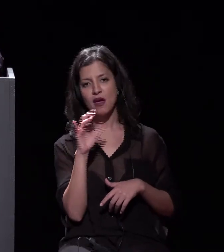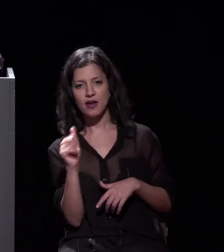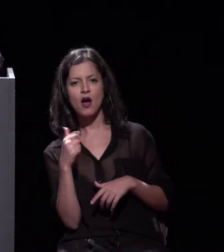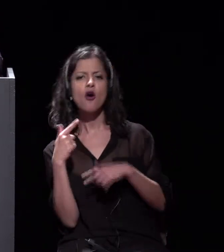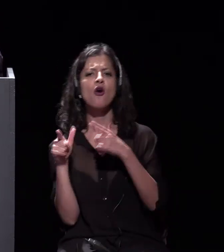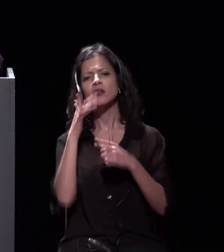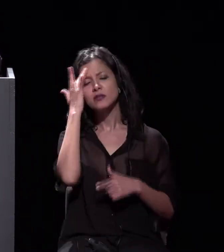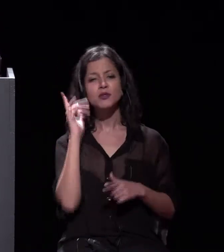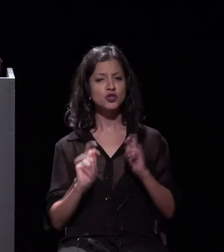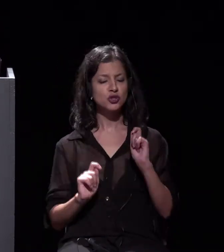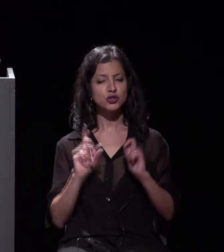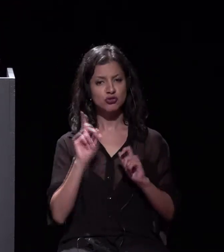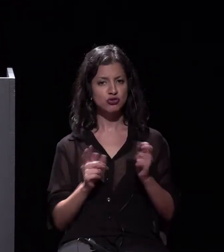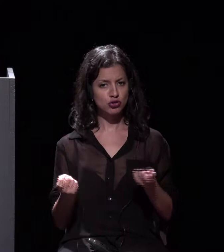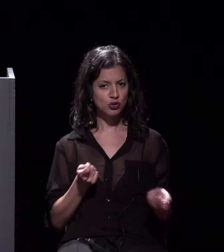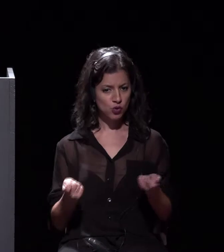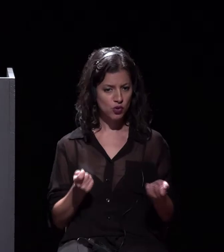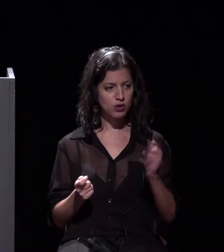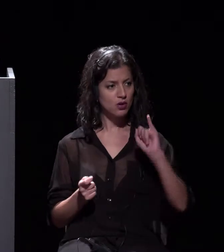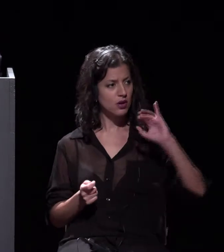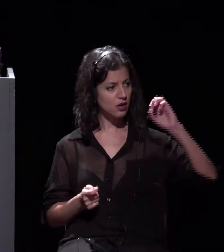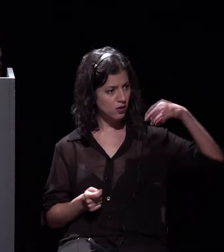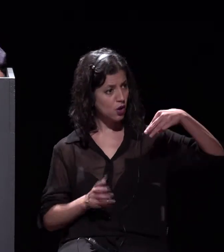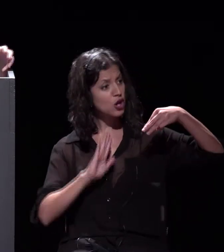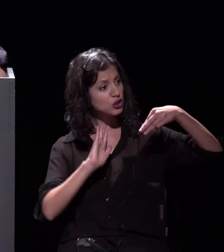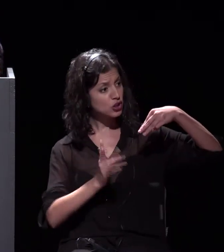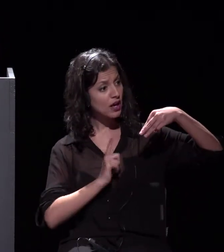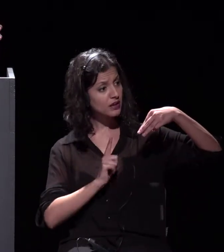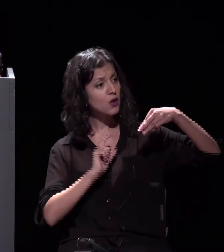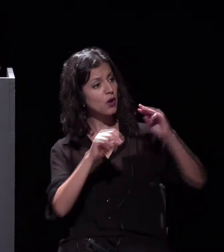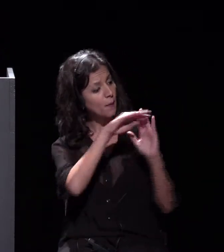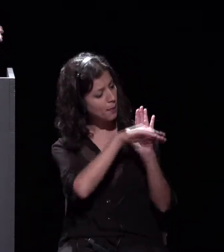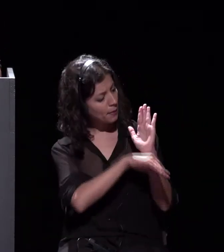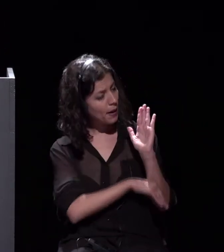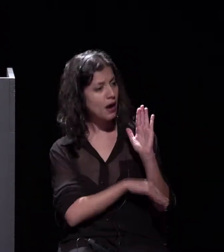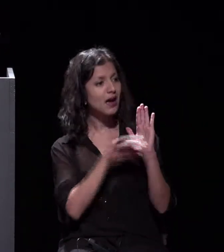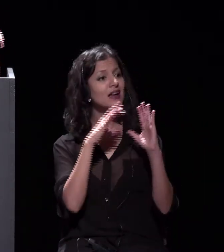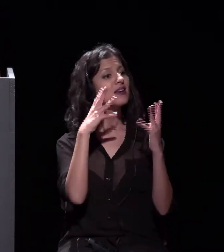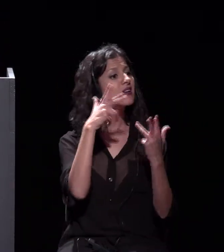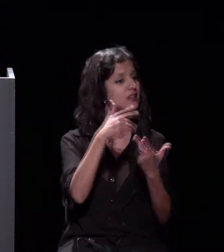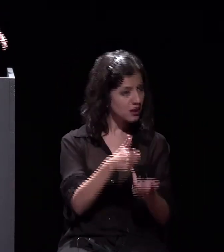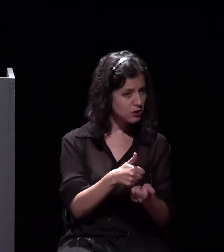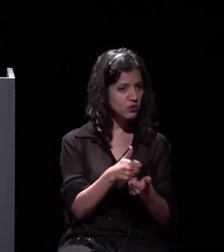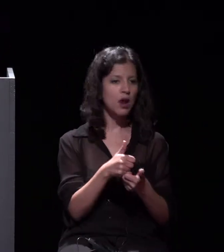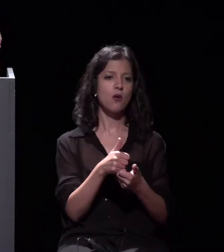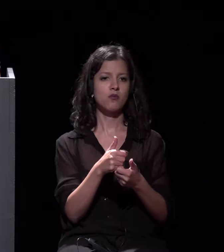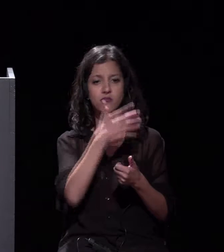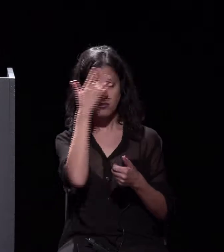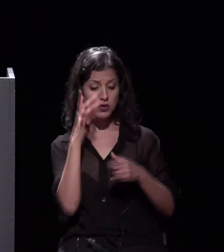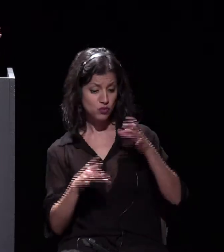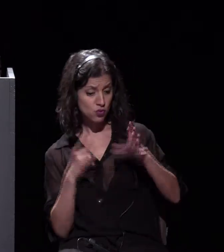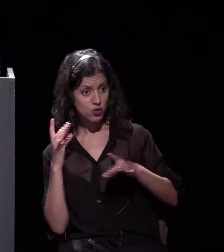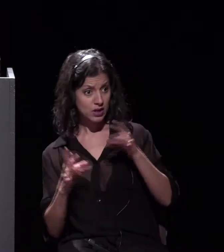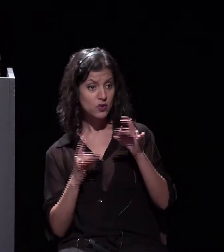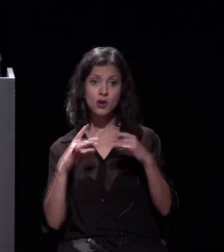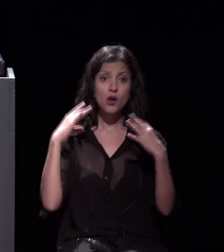have been devising an international curriculum for curators that could be self-dispatched throughout the world so that all curators, all museum curators